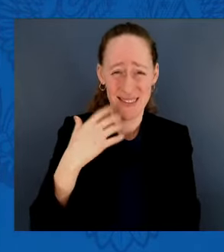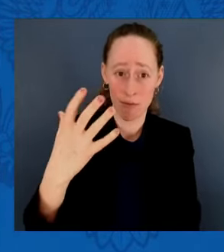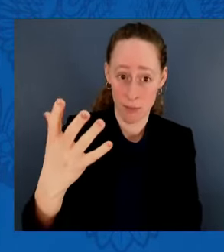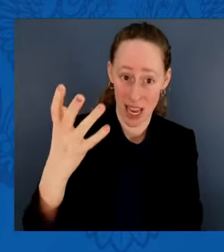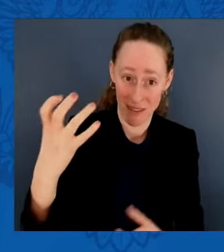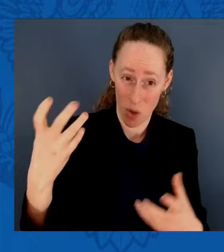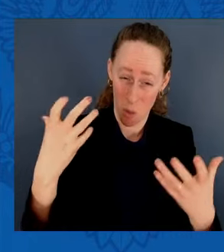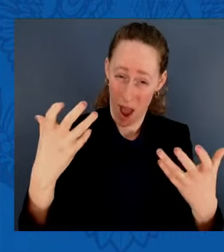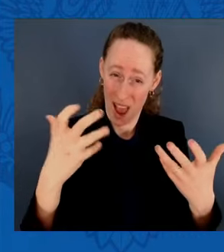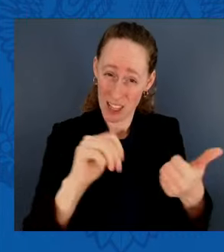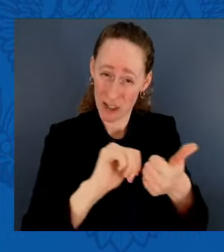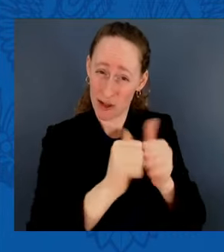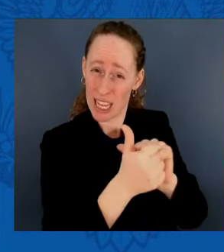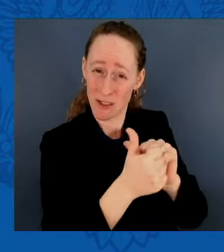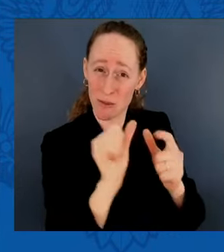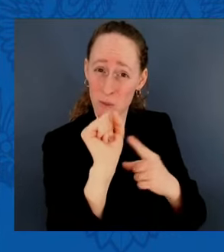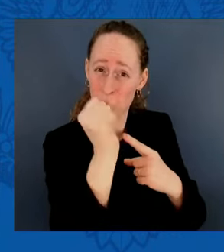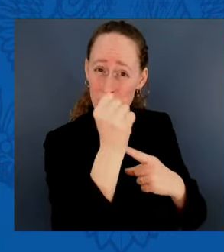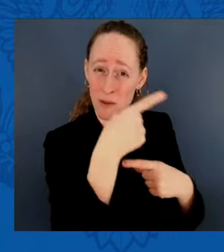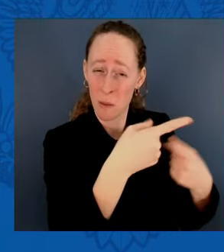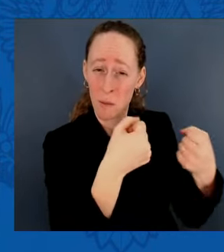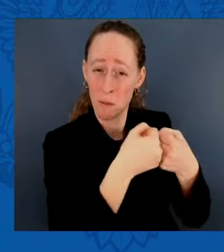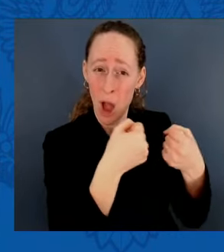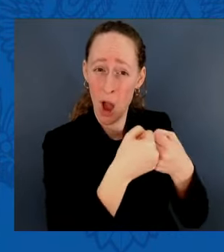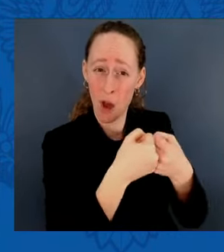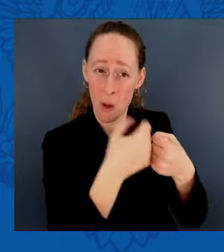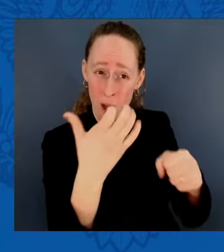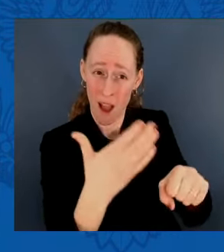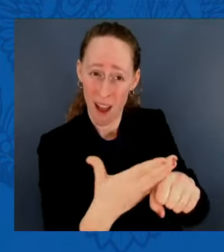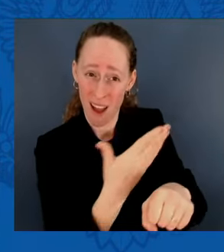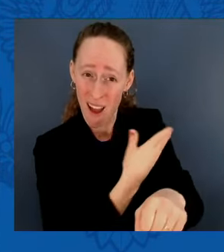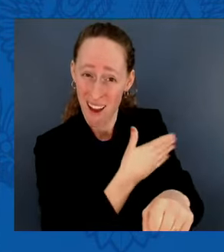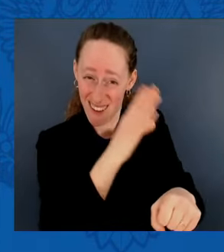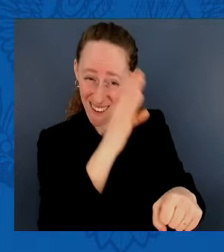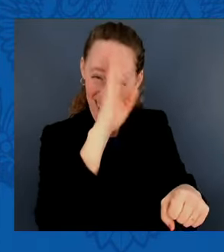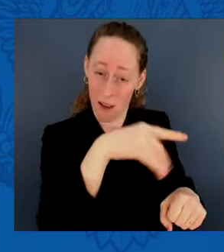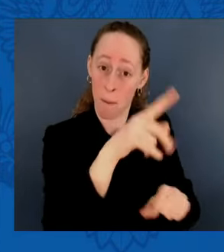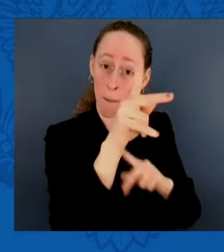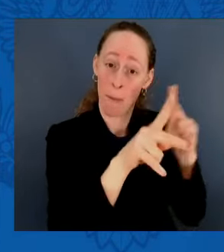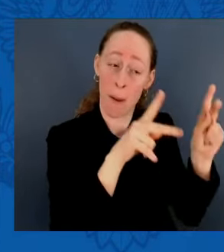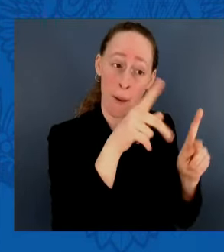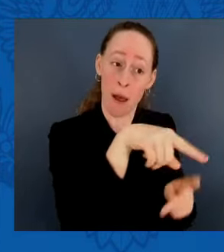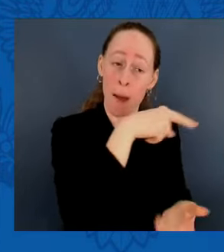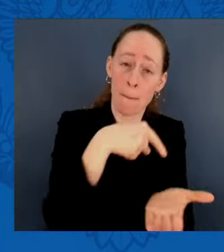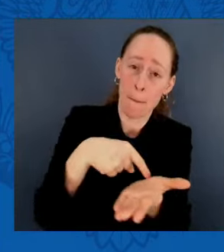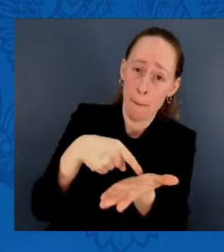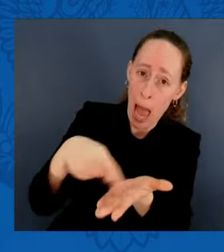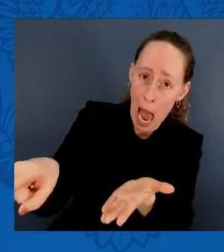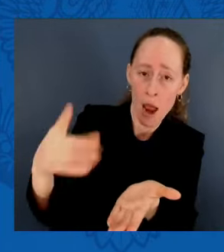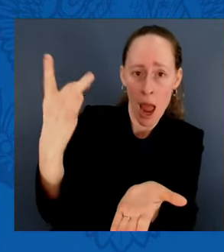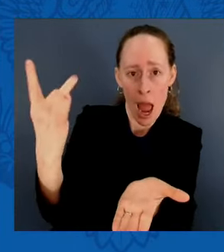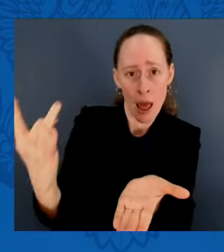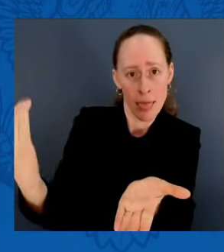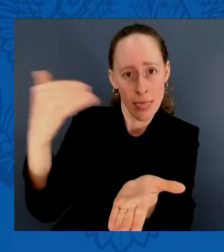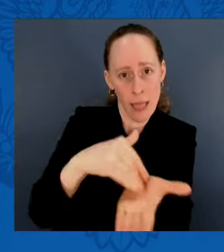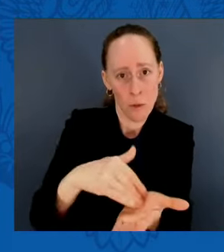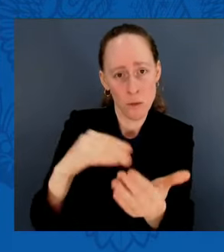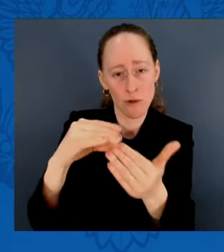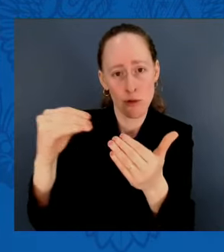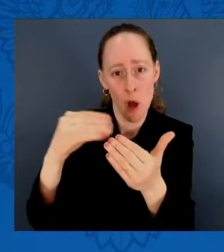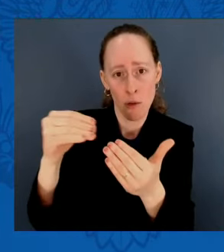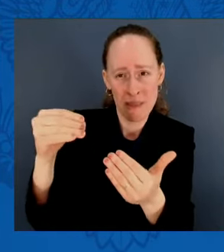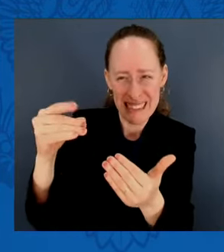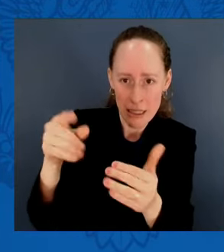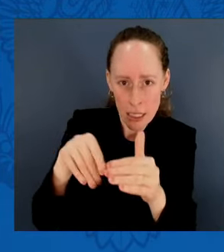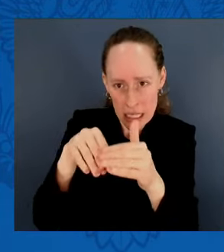people pay these smugglers $8,000 to get across the border because they know if they get by, if they get by and let into the